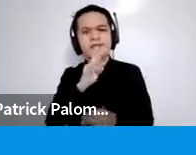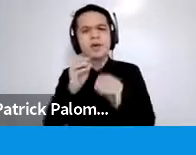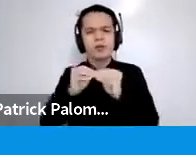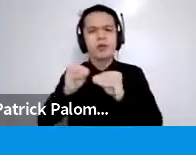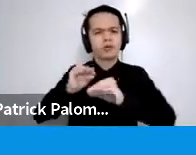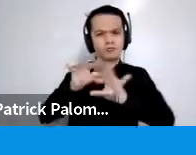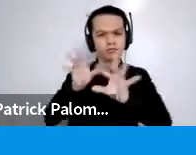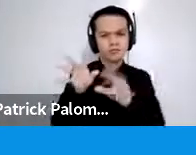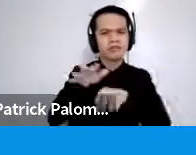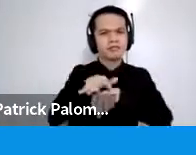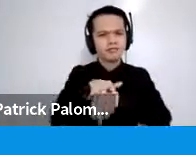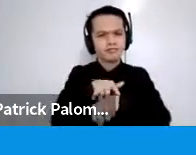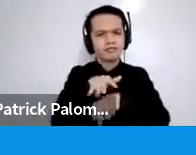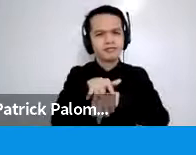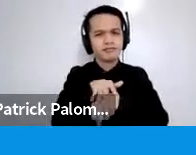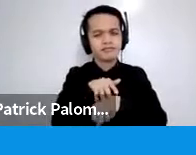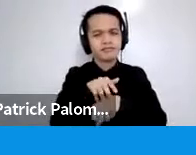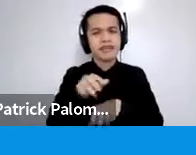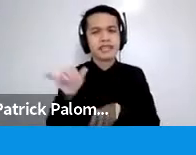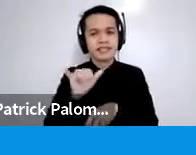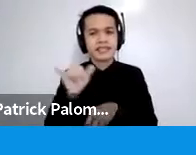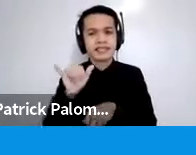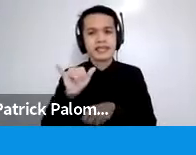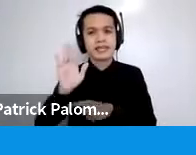to raise their hands to speak.